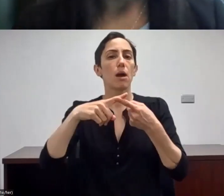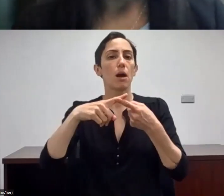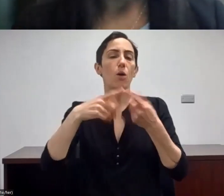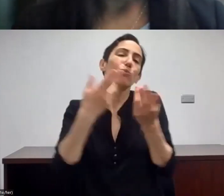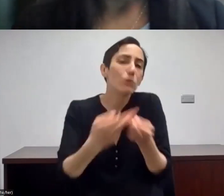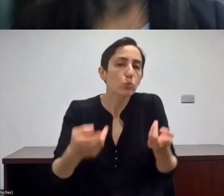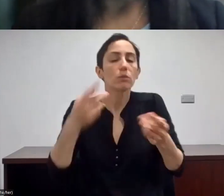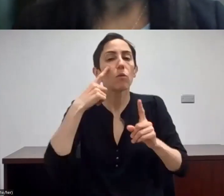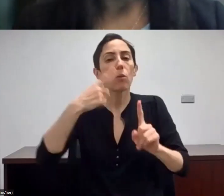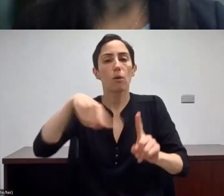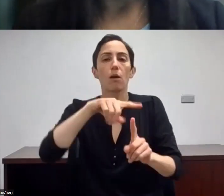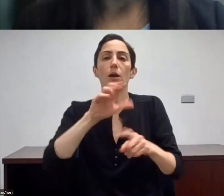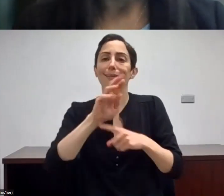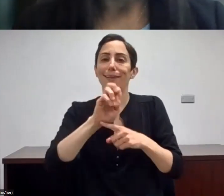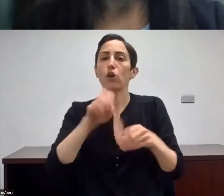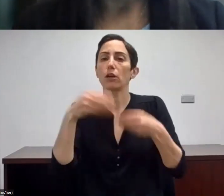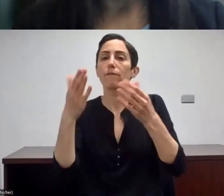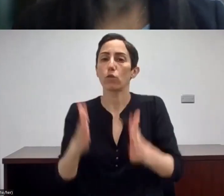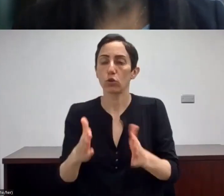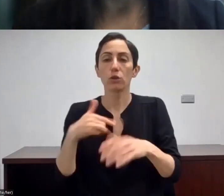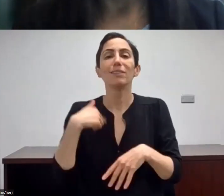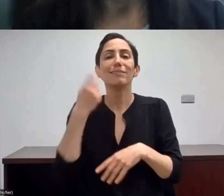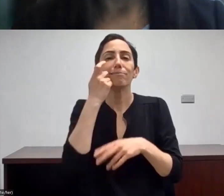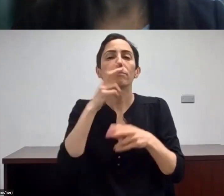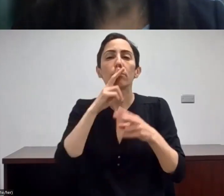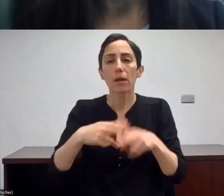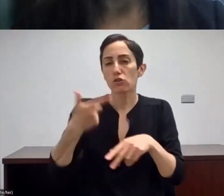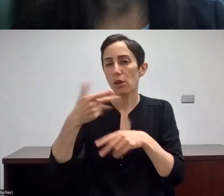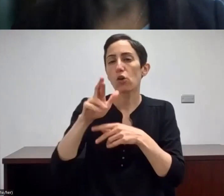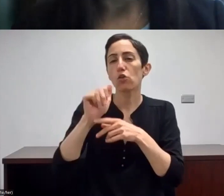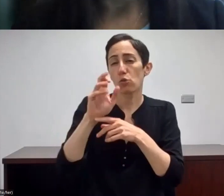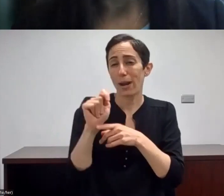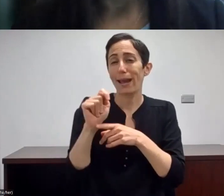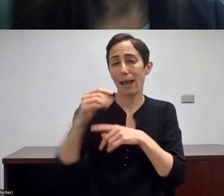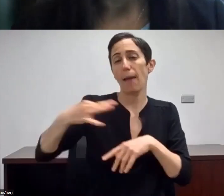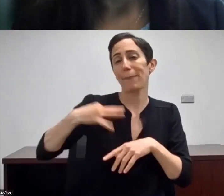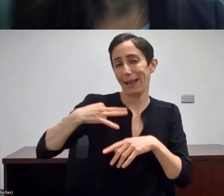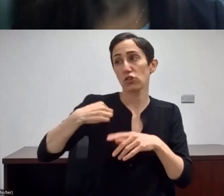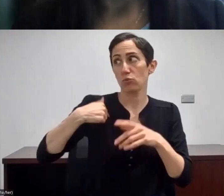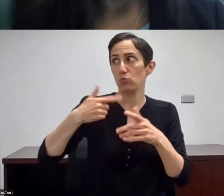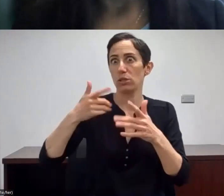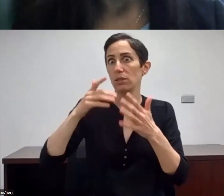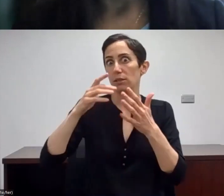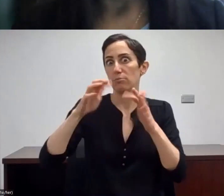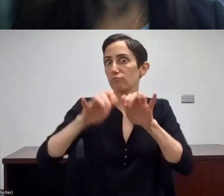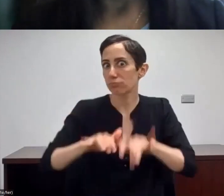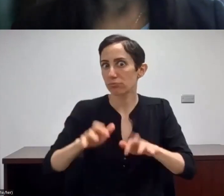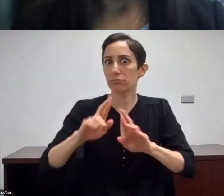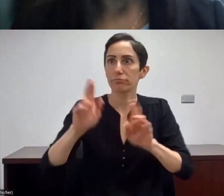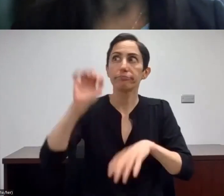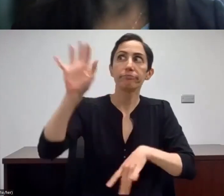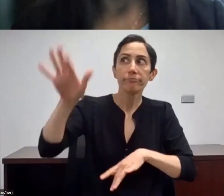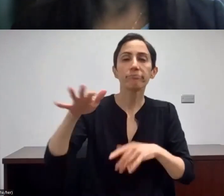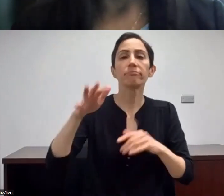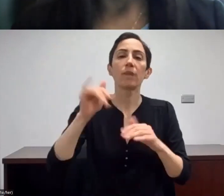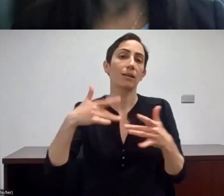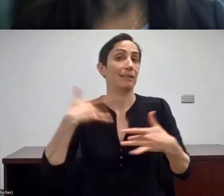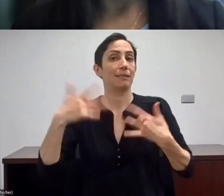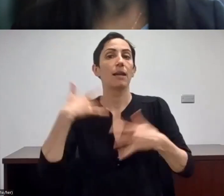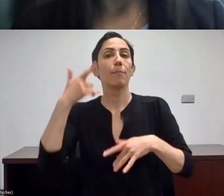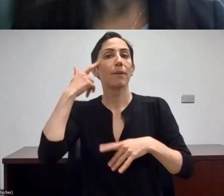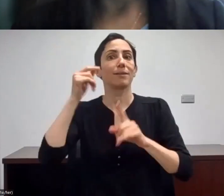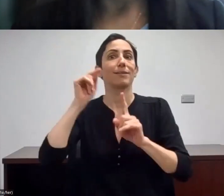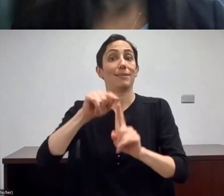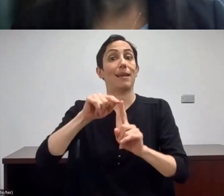highlighted the grant application that we're currently involved in now. That's very exciting because that is specific